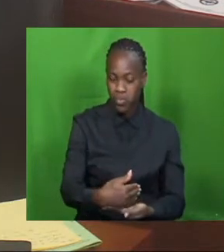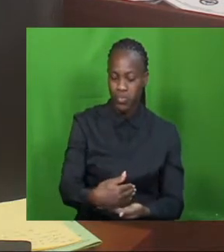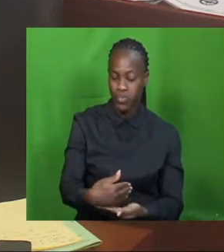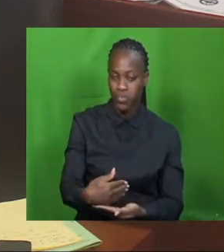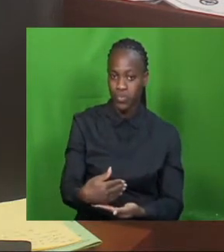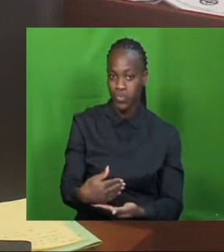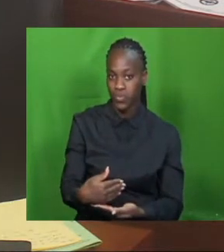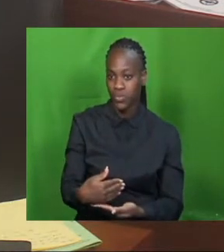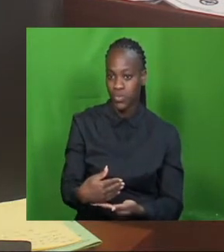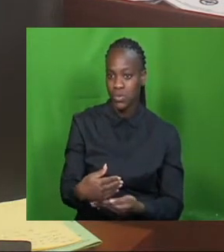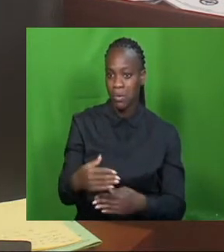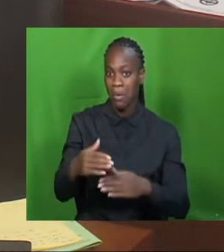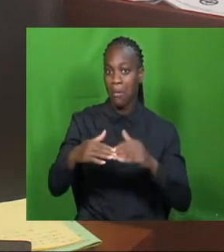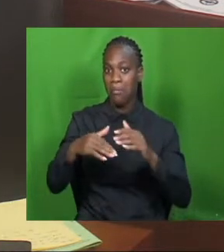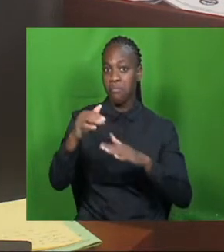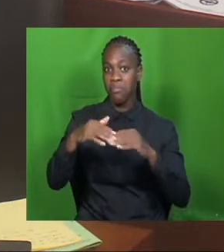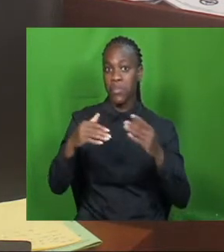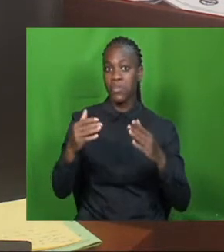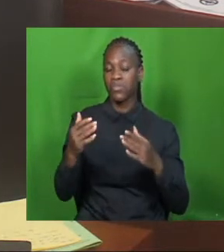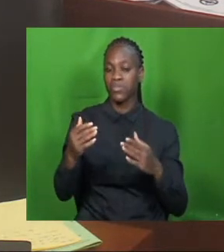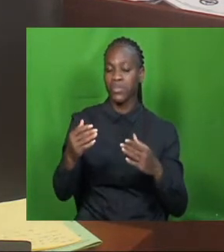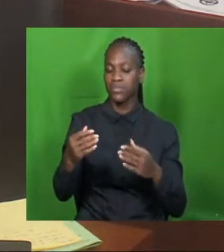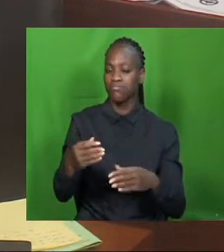Commonwealth Parliamentary Association.